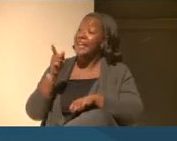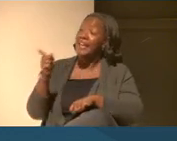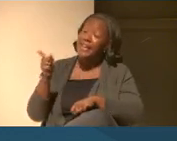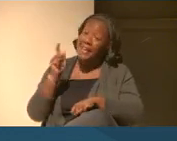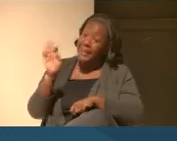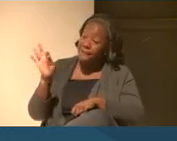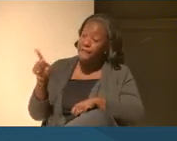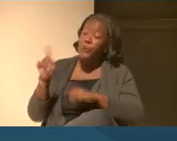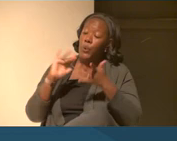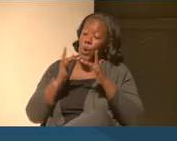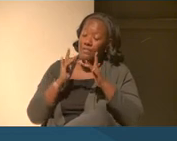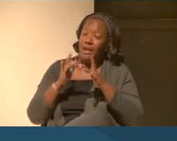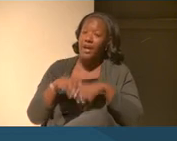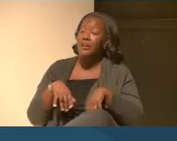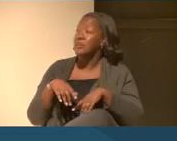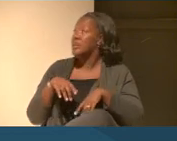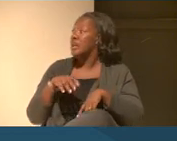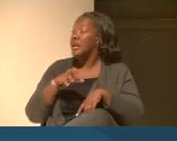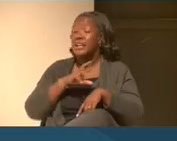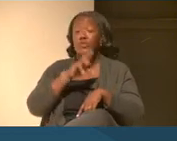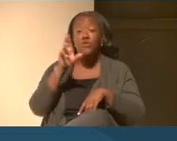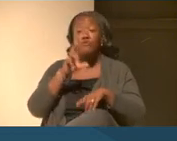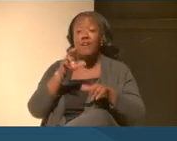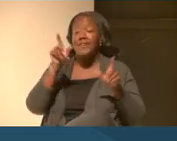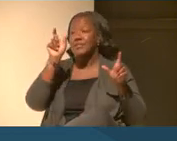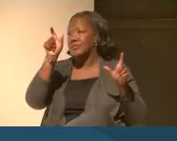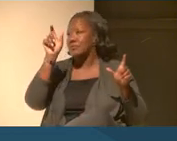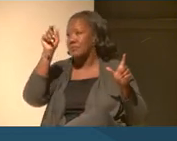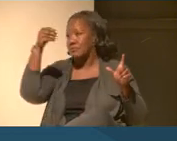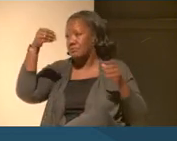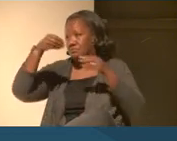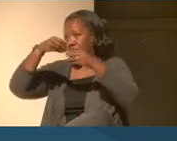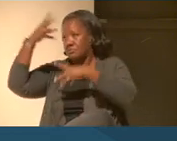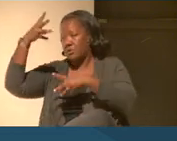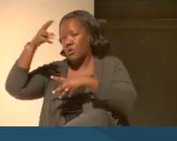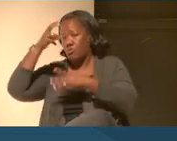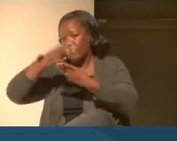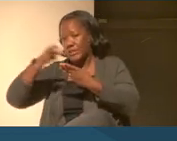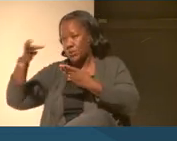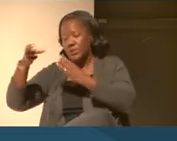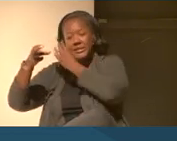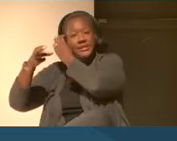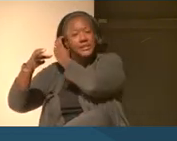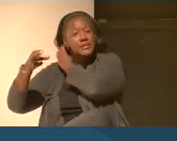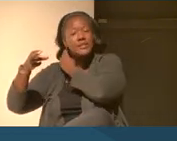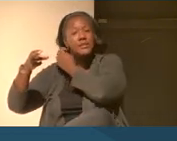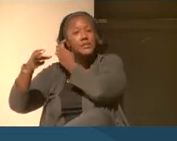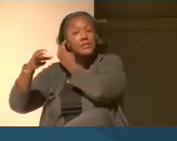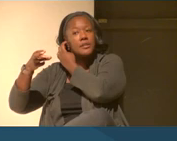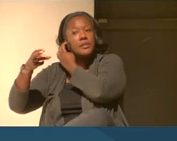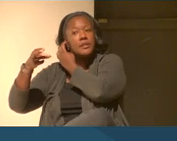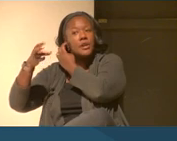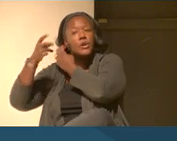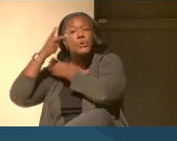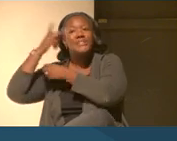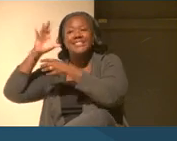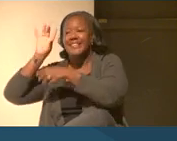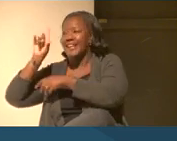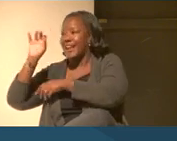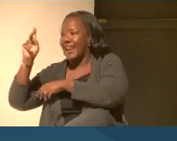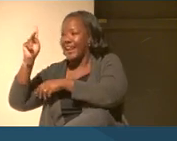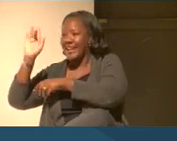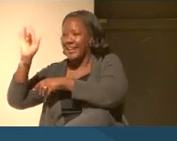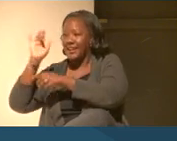online, go to the column on the right where it shows where the resources are, and it gives you links. And all you have to do is go to the link, and you can put it in your